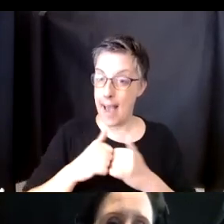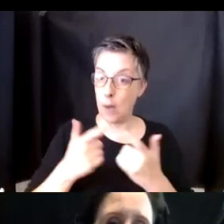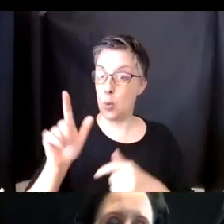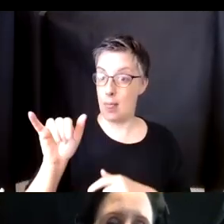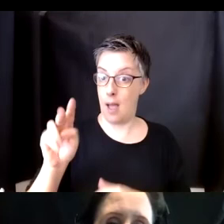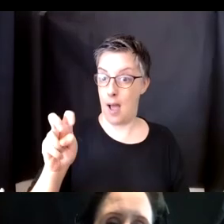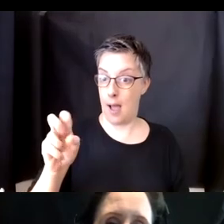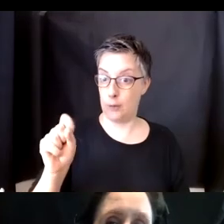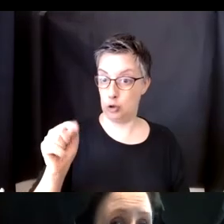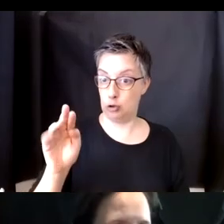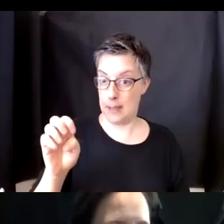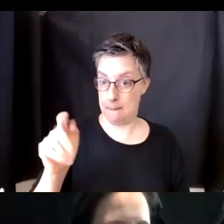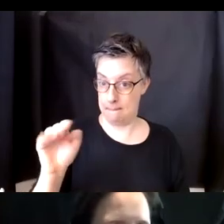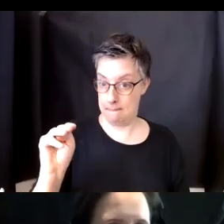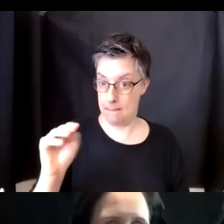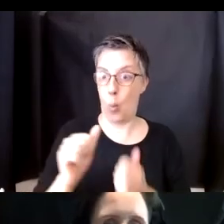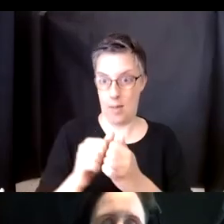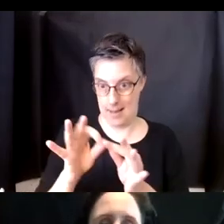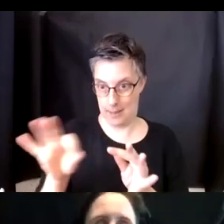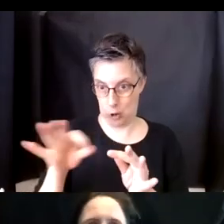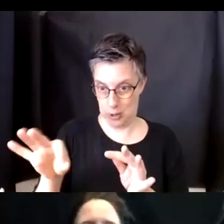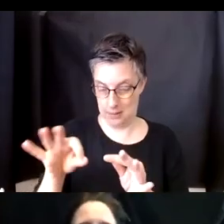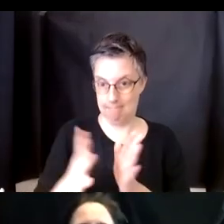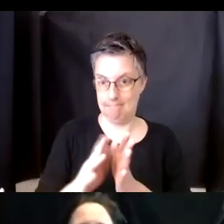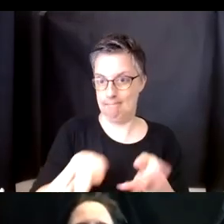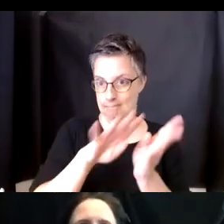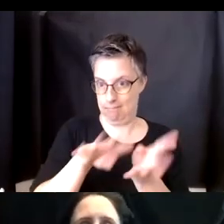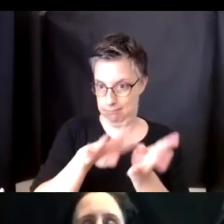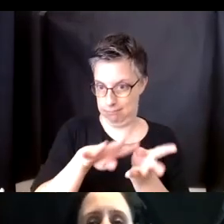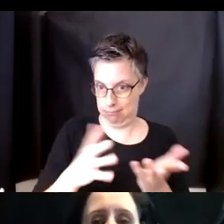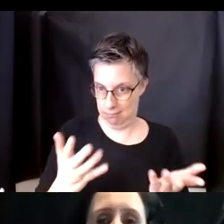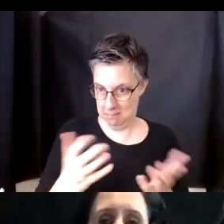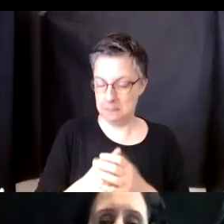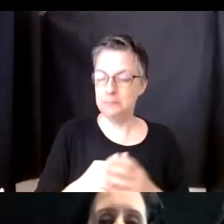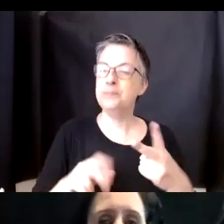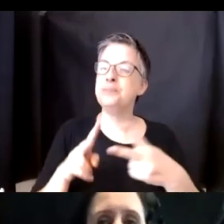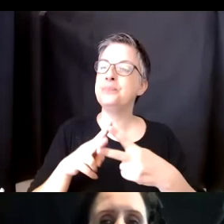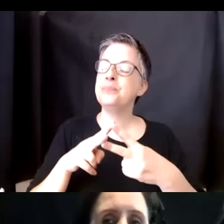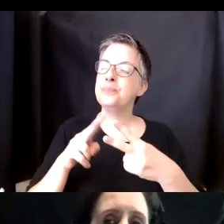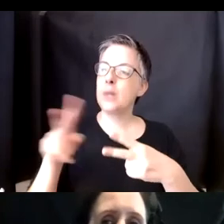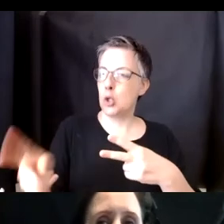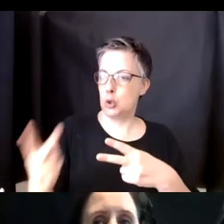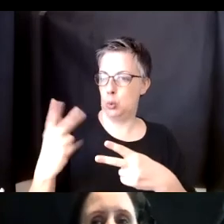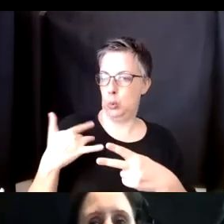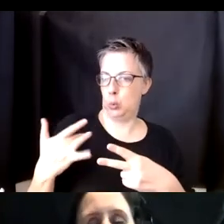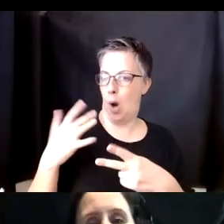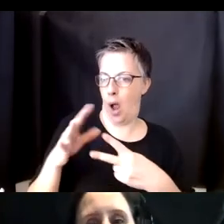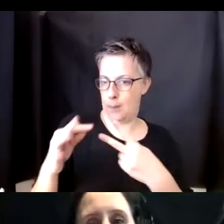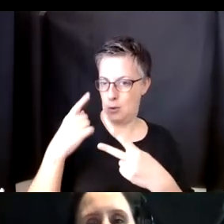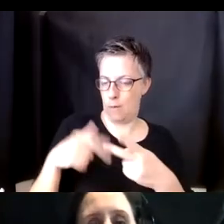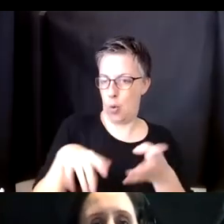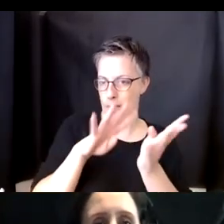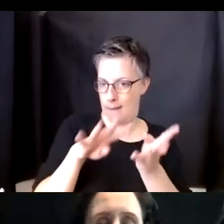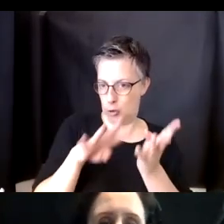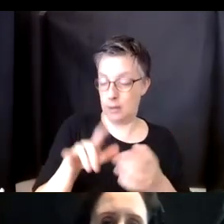stream with caption. So there are two typical options for live streaming: Facebook